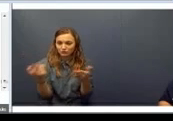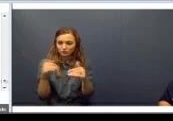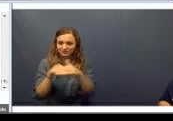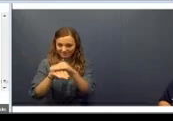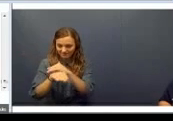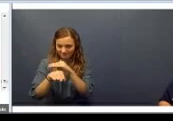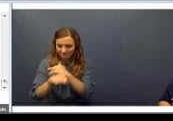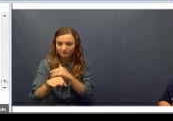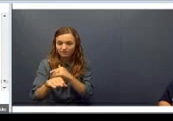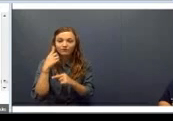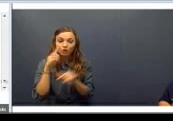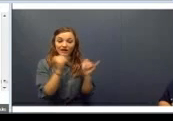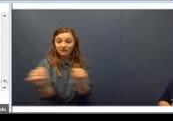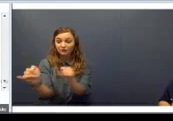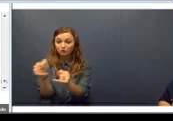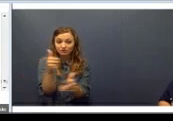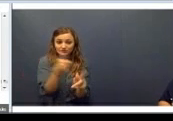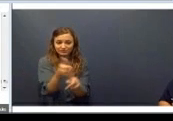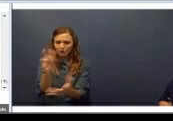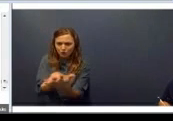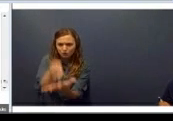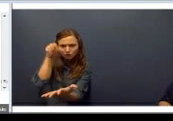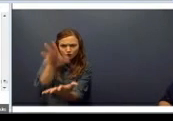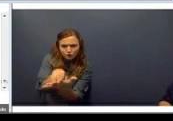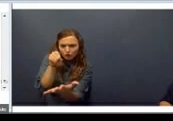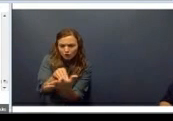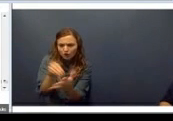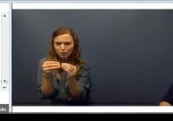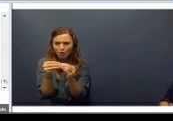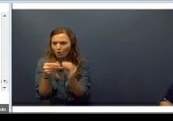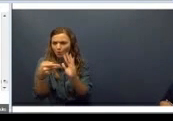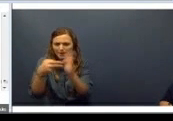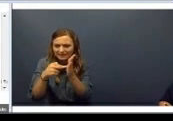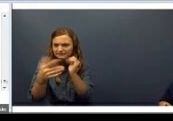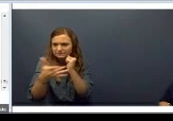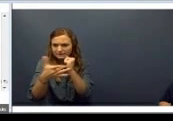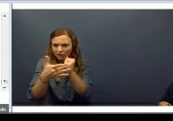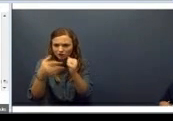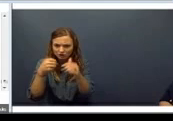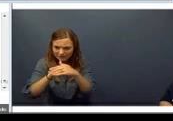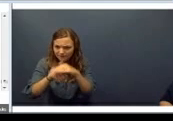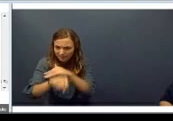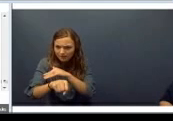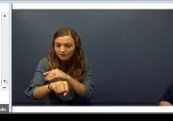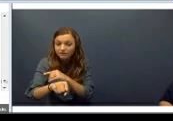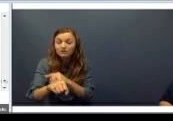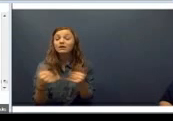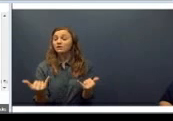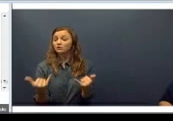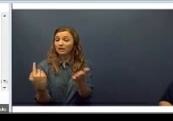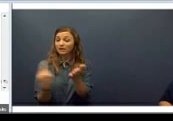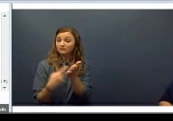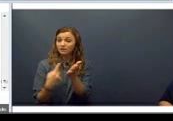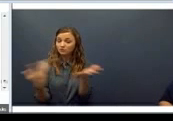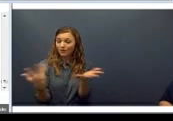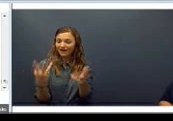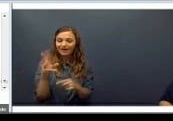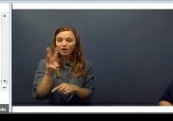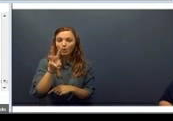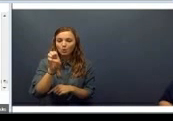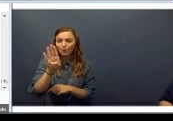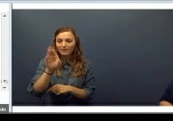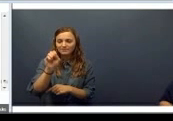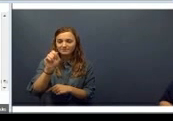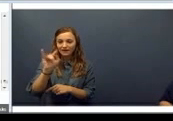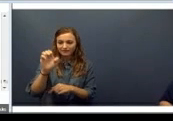there for both organizations and individuals who want to learn more about accessible technology. What I'm going to talk